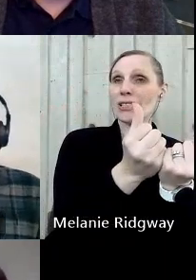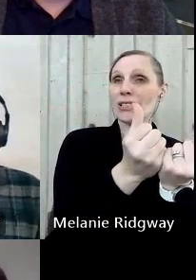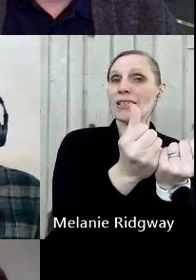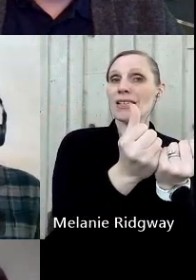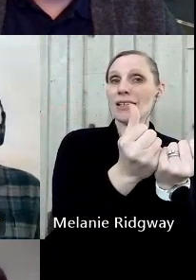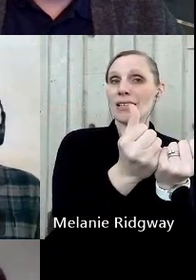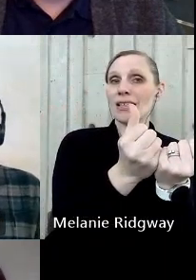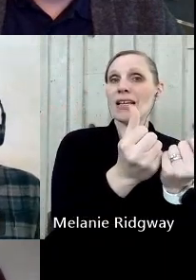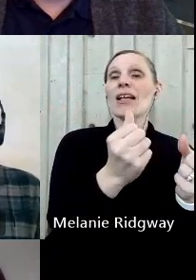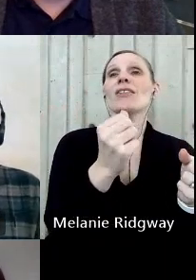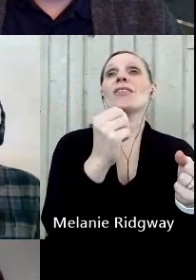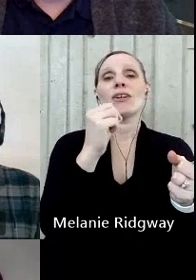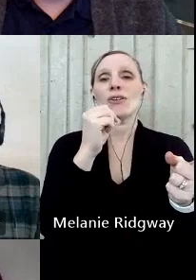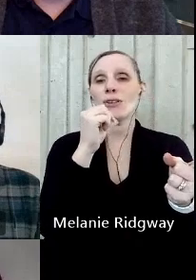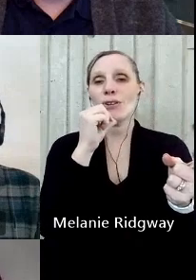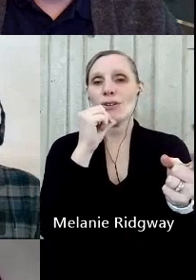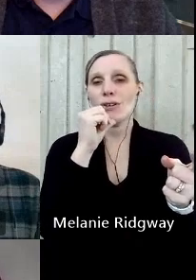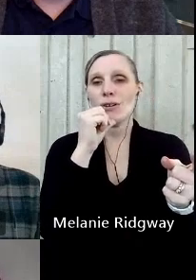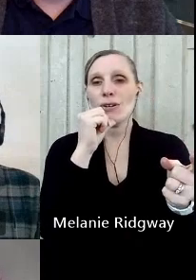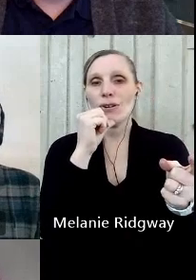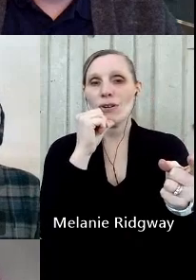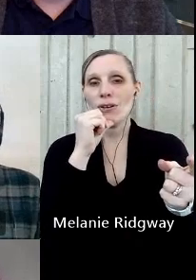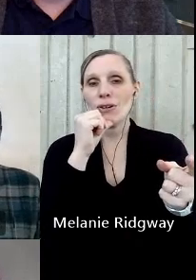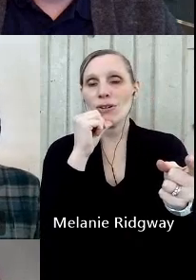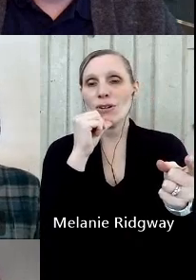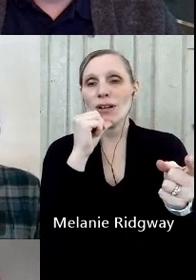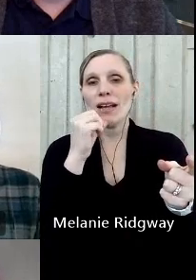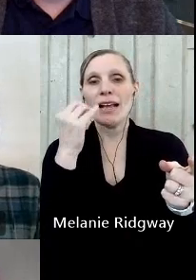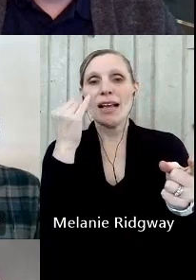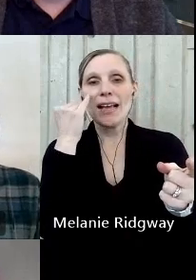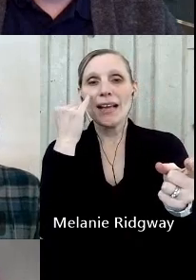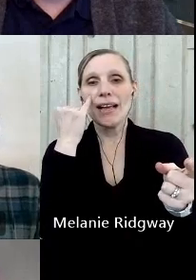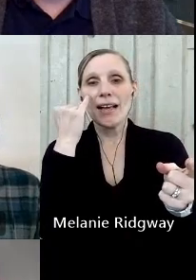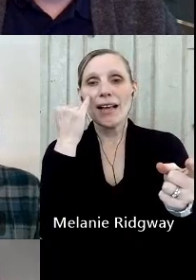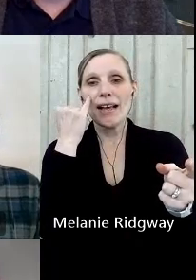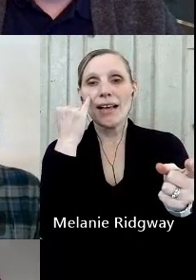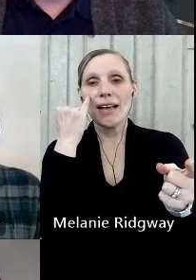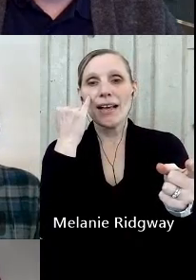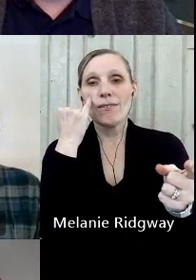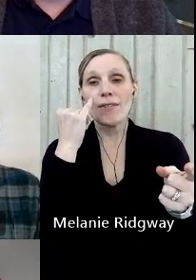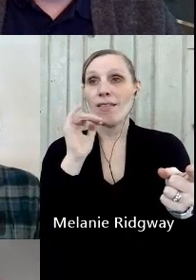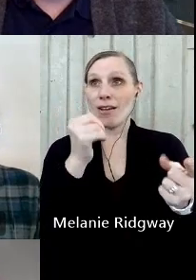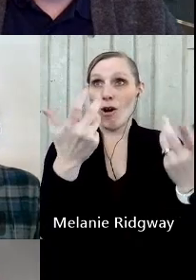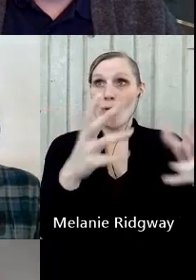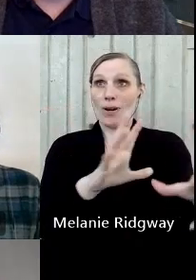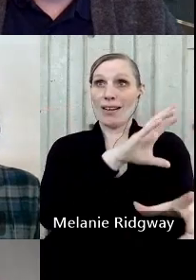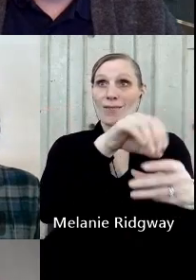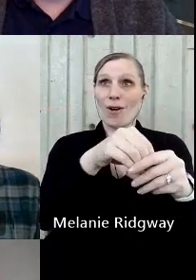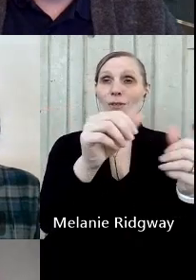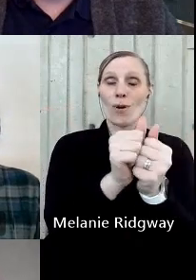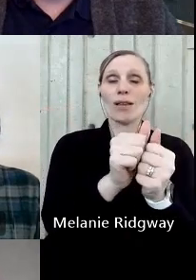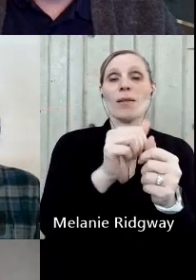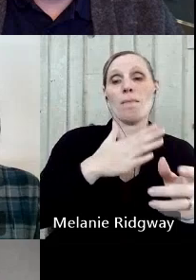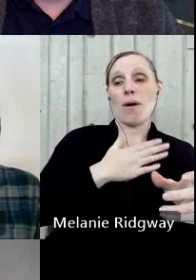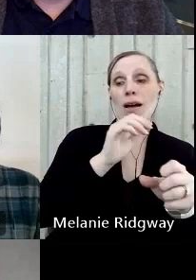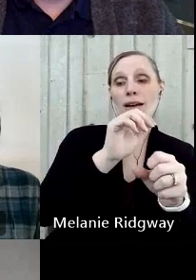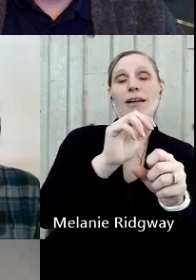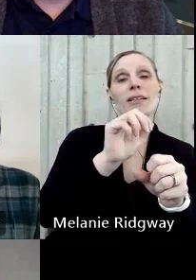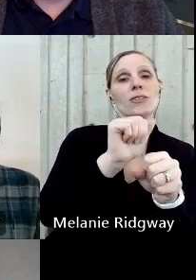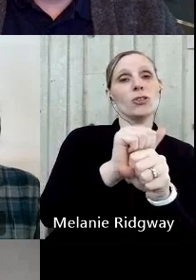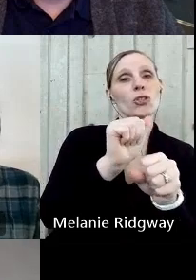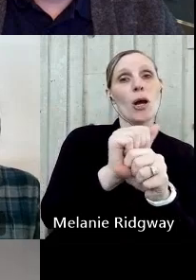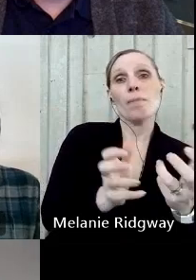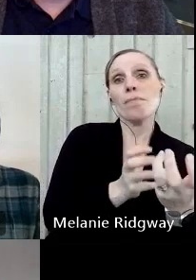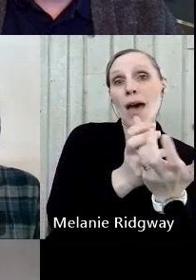is a reference code. So that whomever is getting that asking for a reference